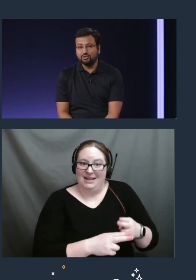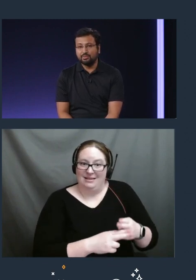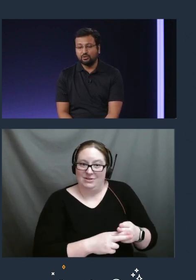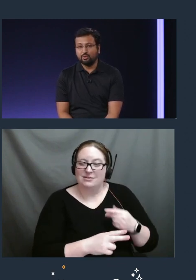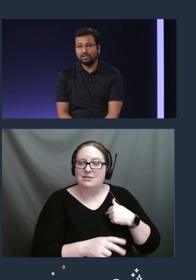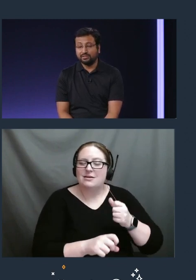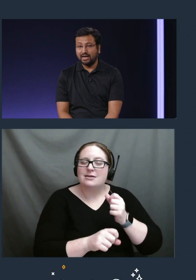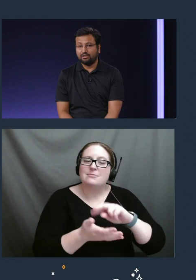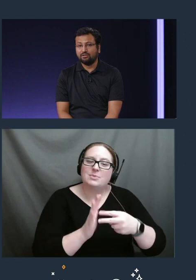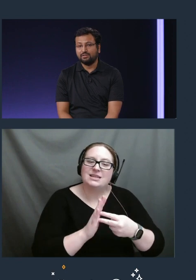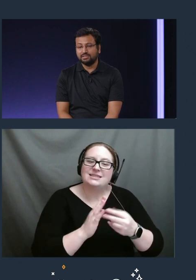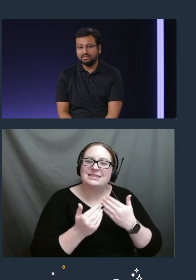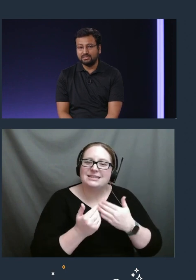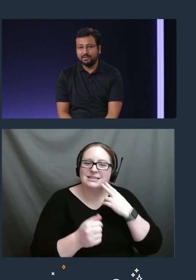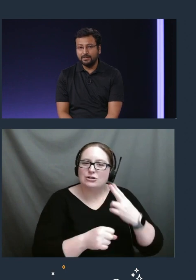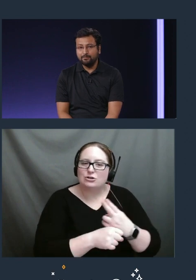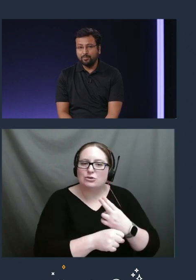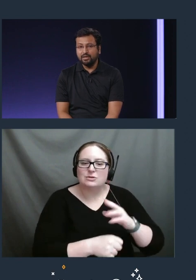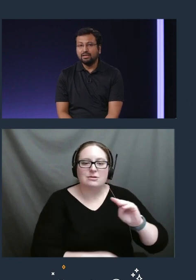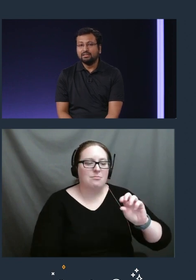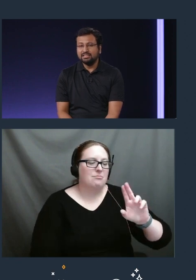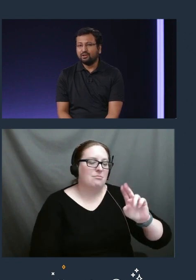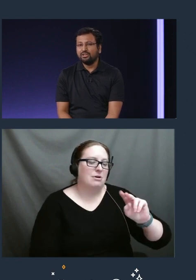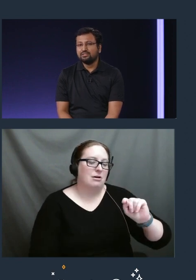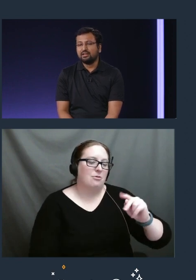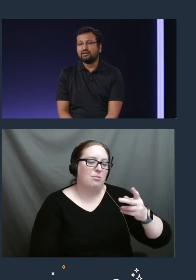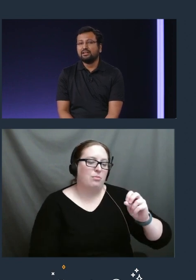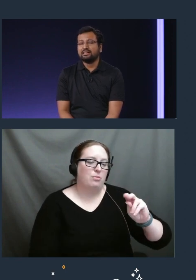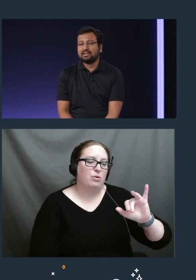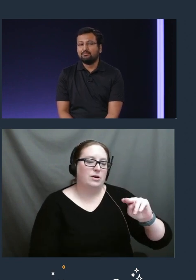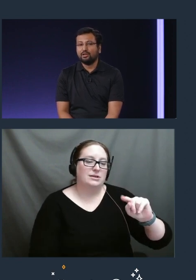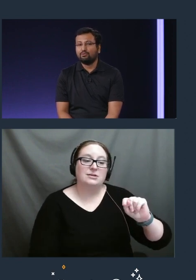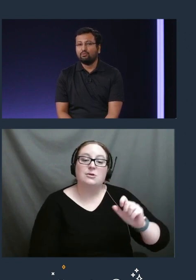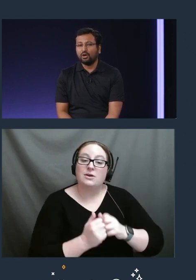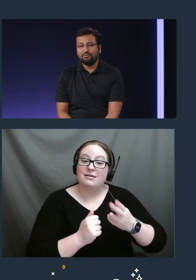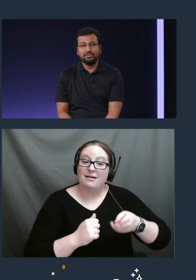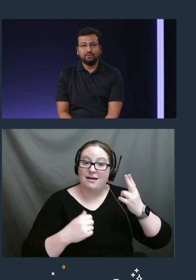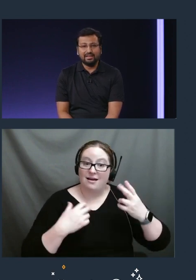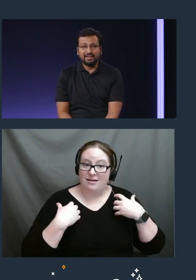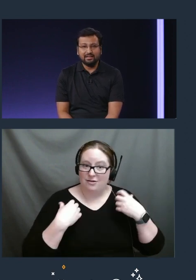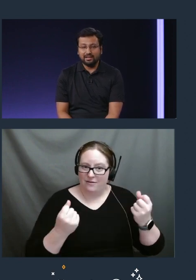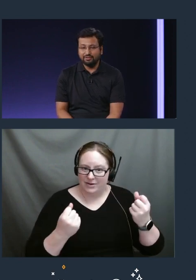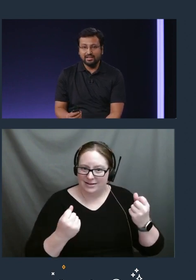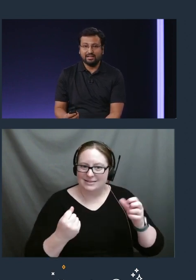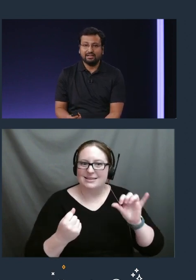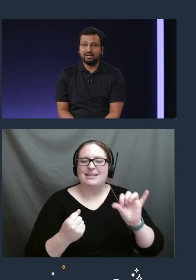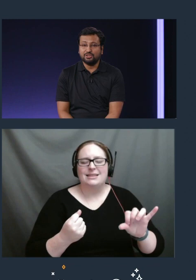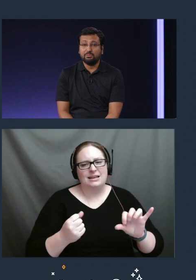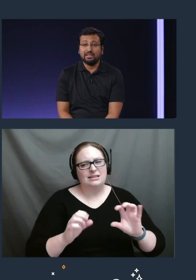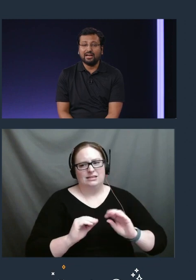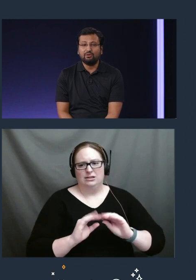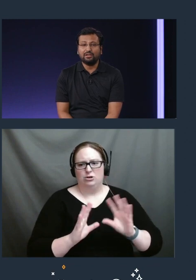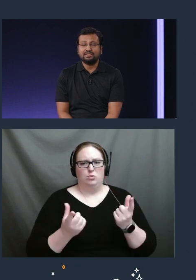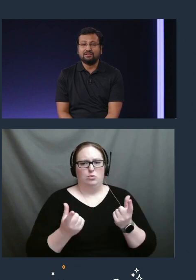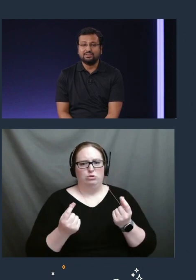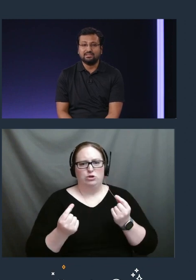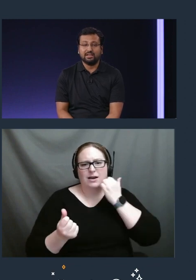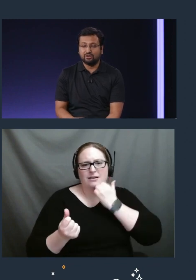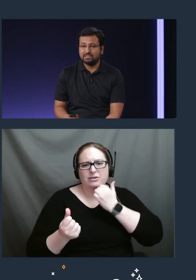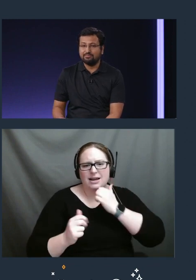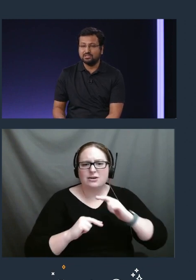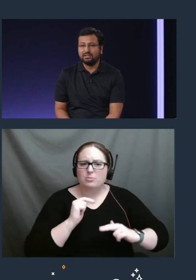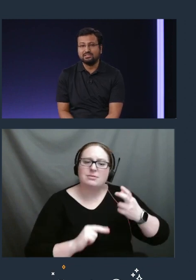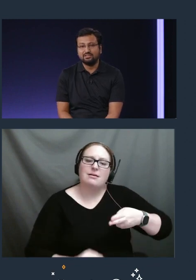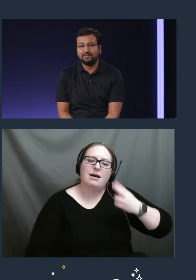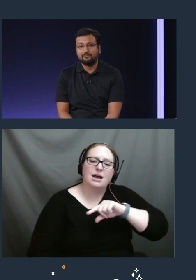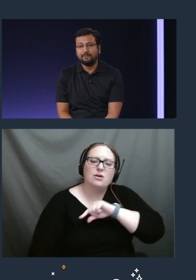to use Mount Point with high confidence. These foundations are a great example of what we do every day to build high-quality services